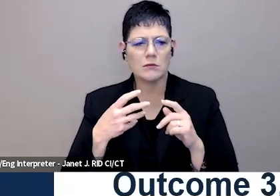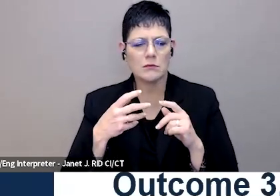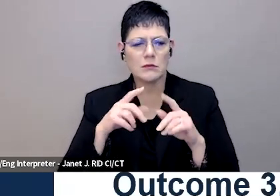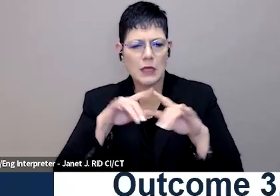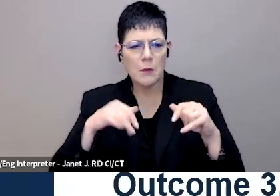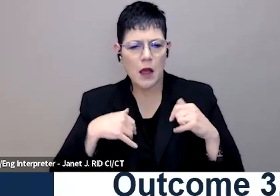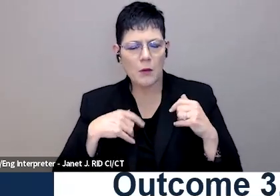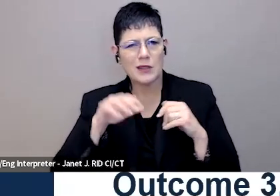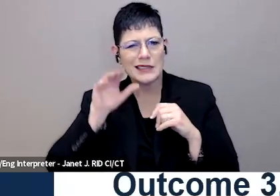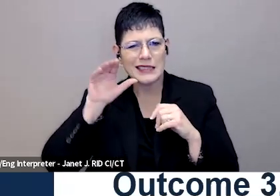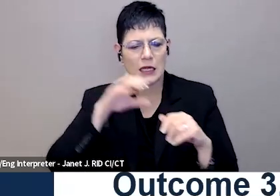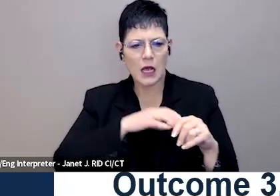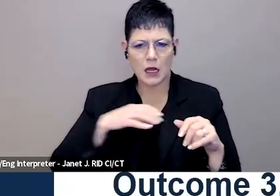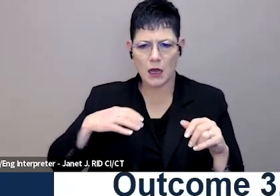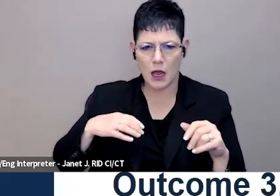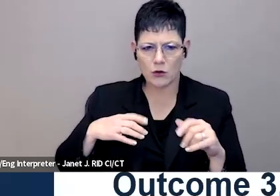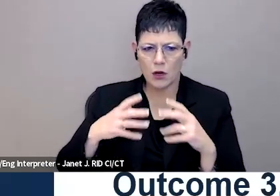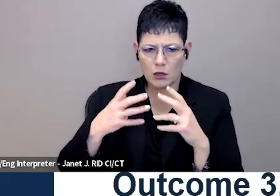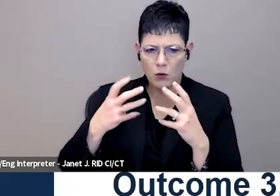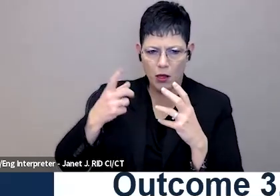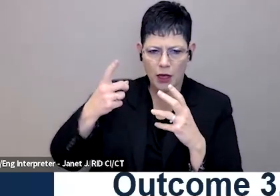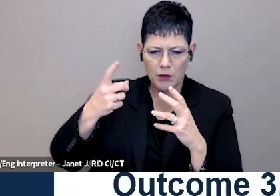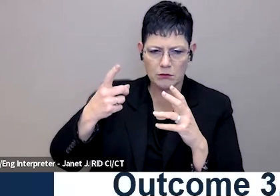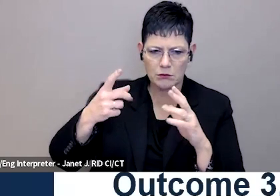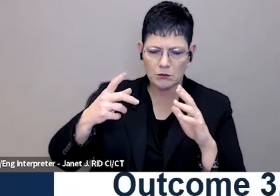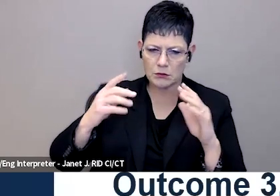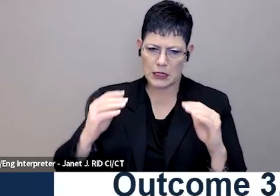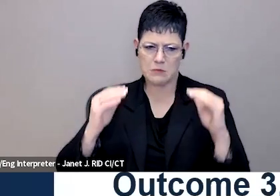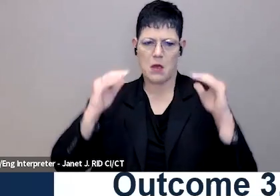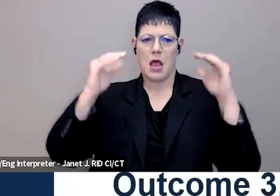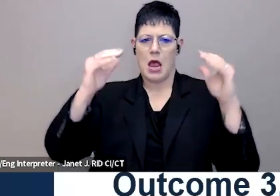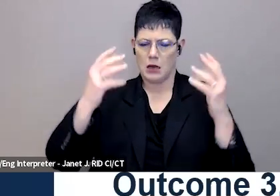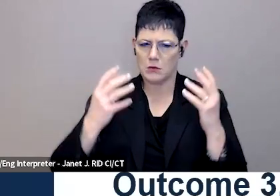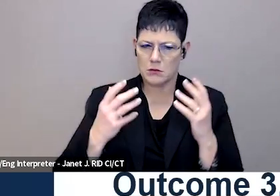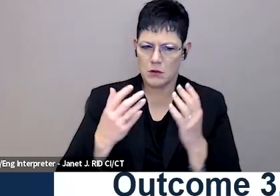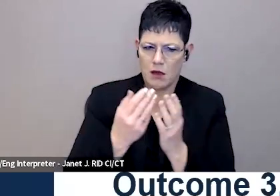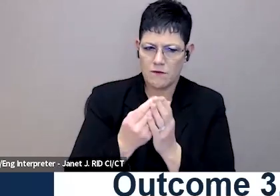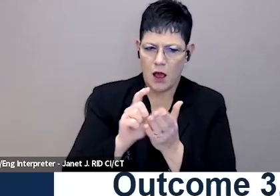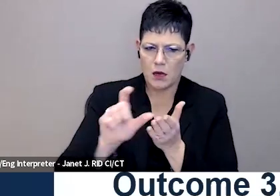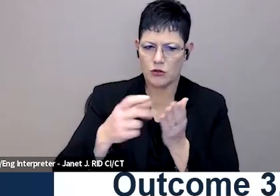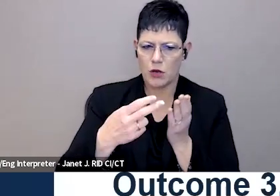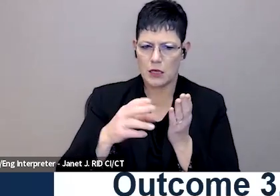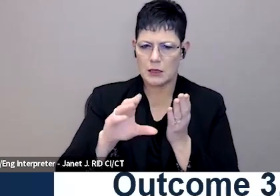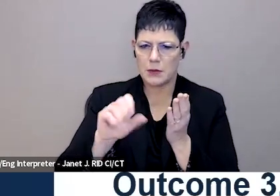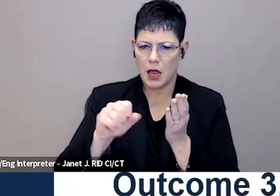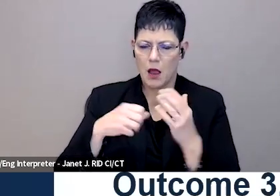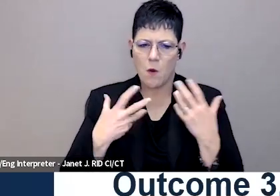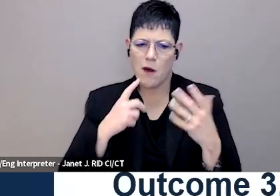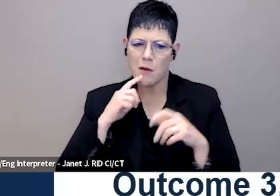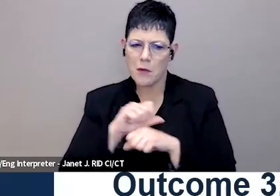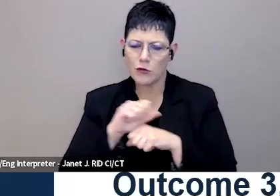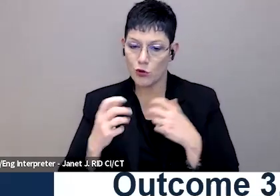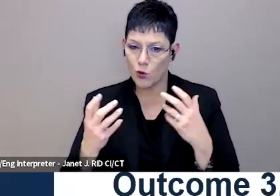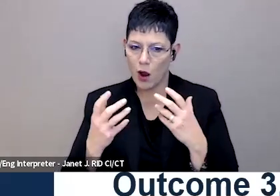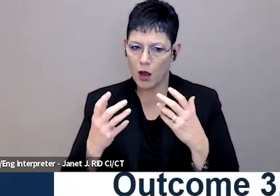looking to Congress to expand funding and access to HCBS, making sure